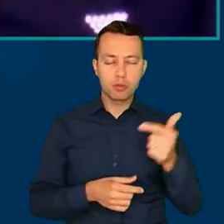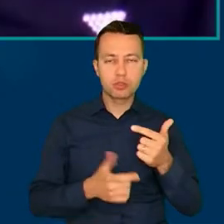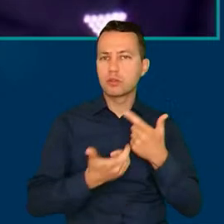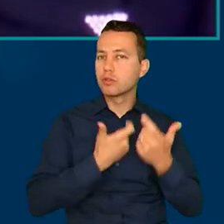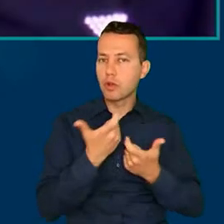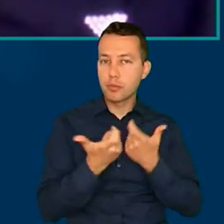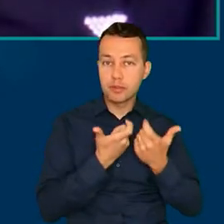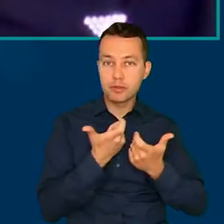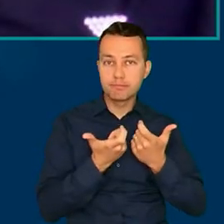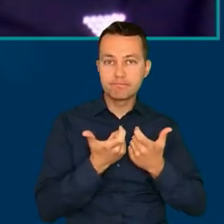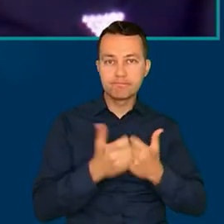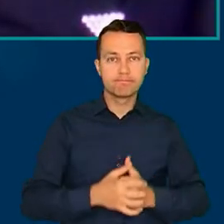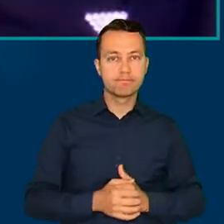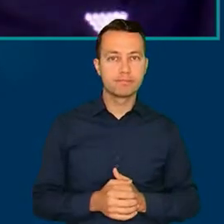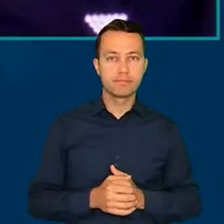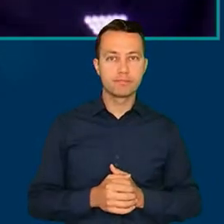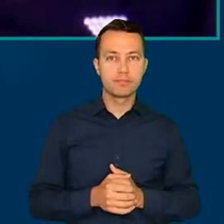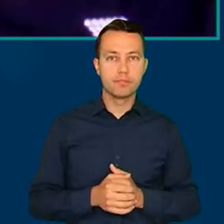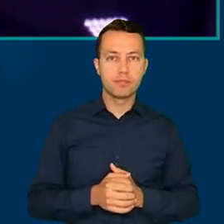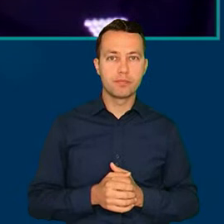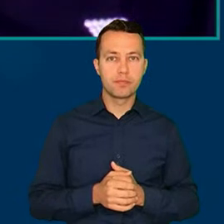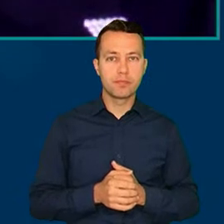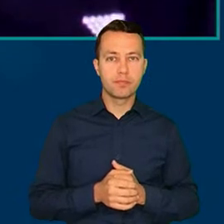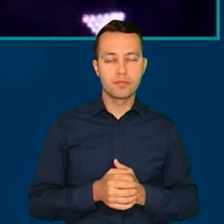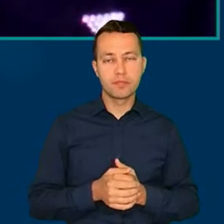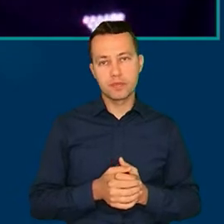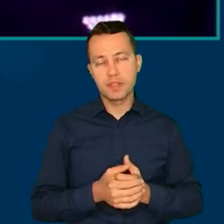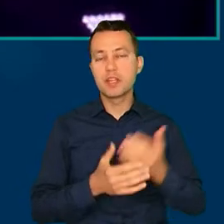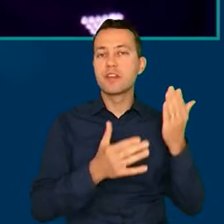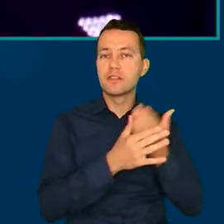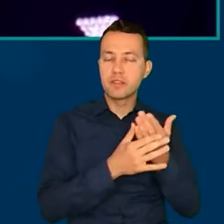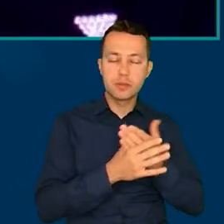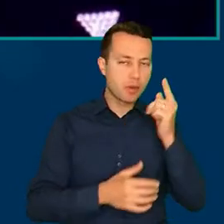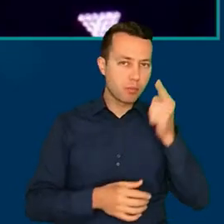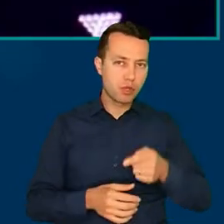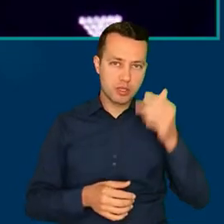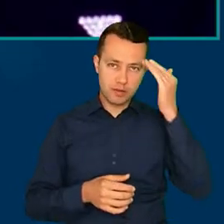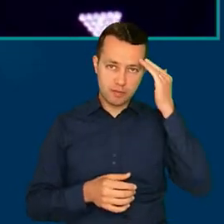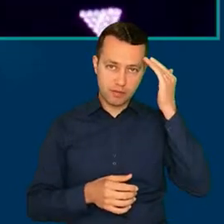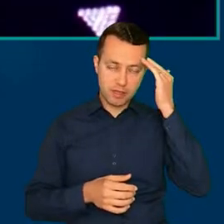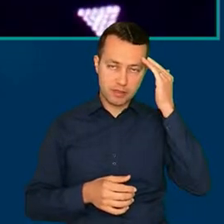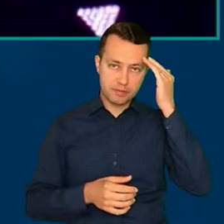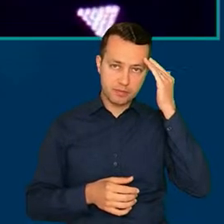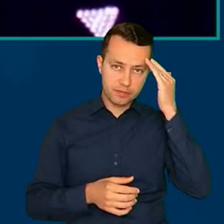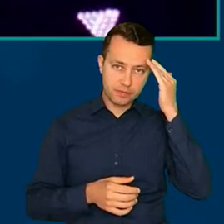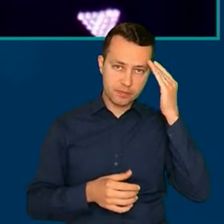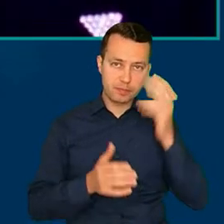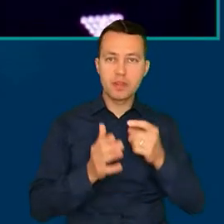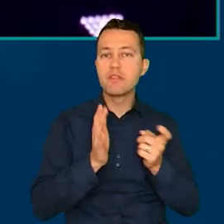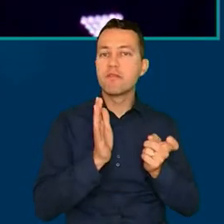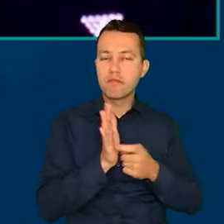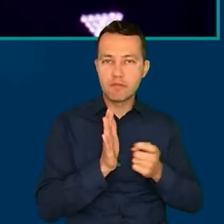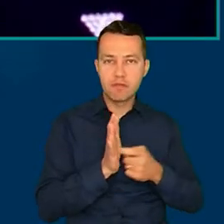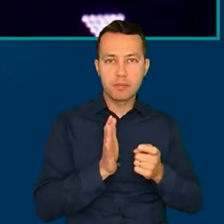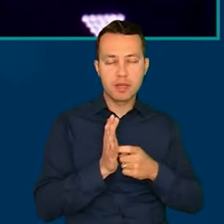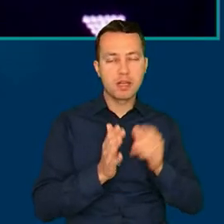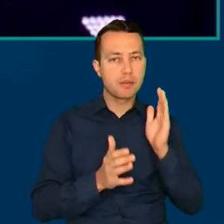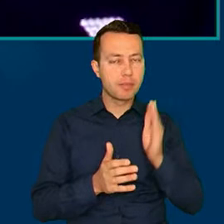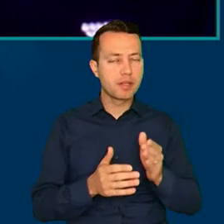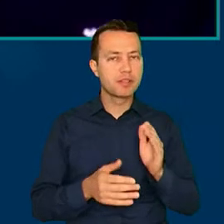our supplier or contractor, well, we are still responsible for ensuring that this